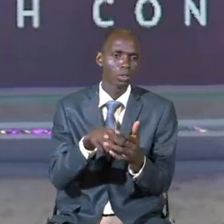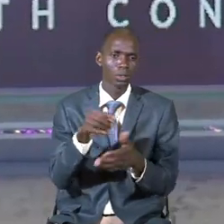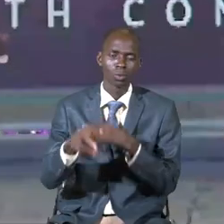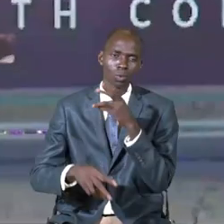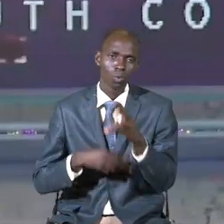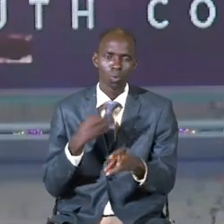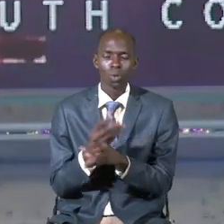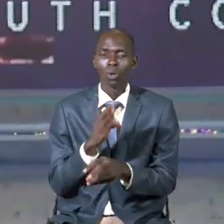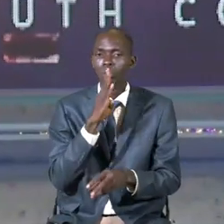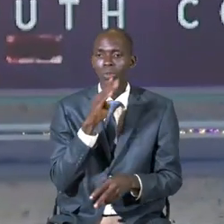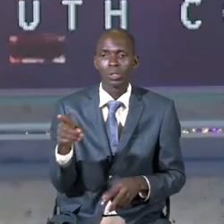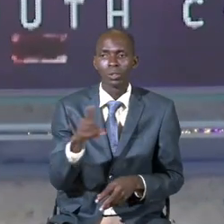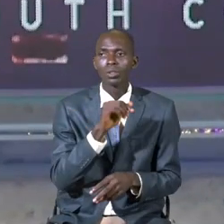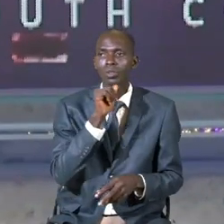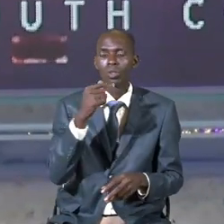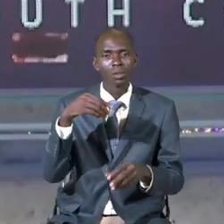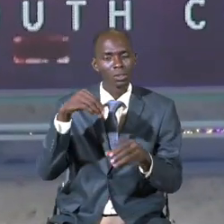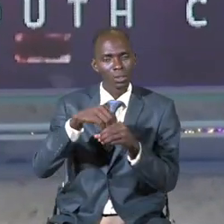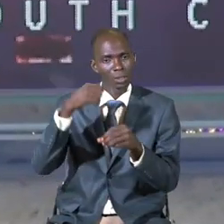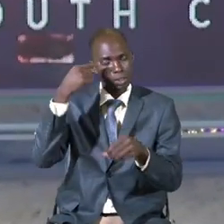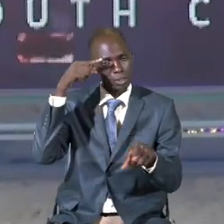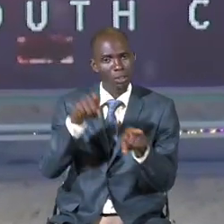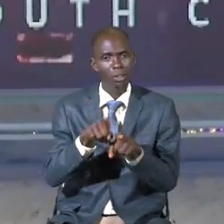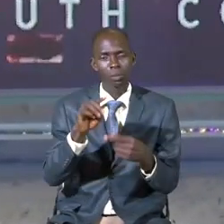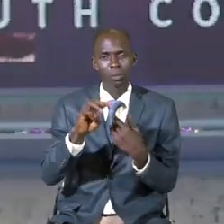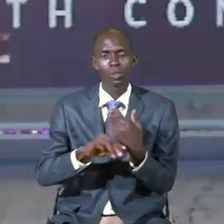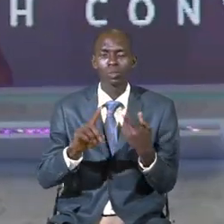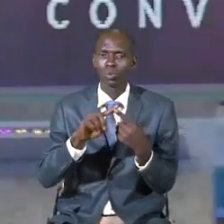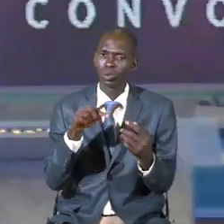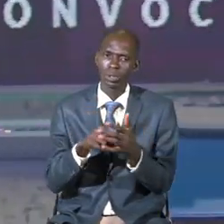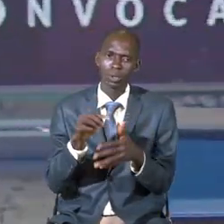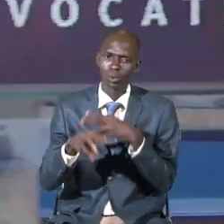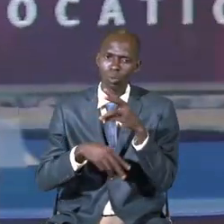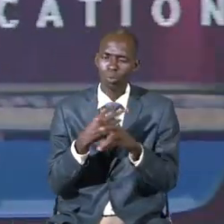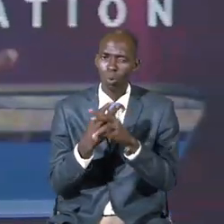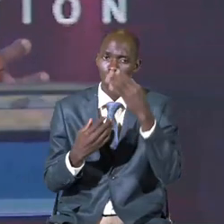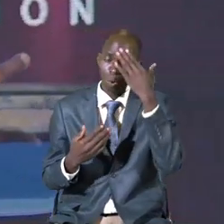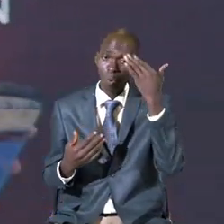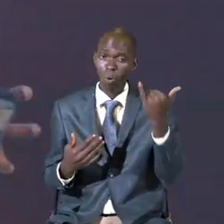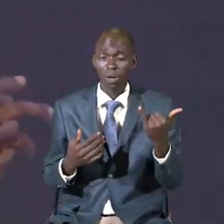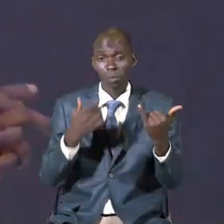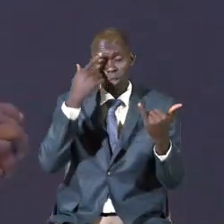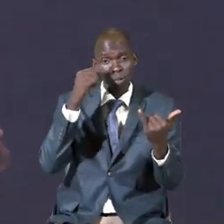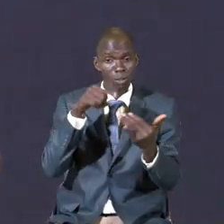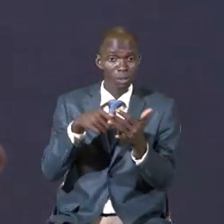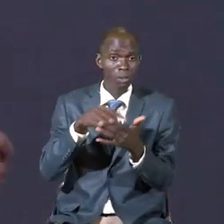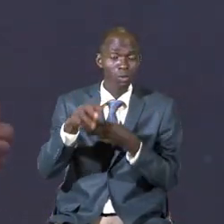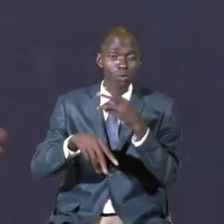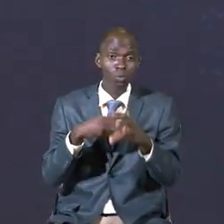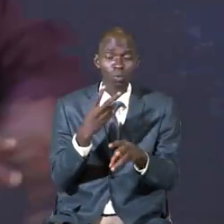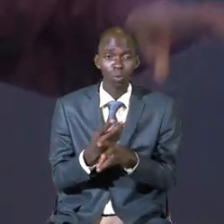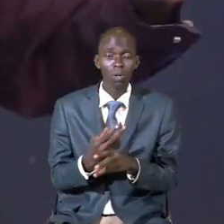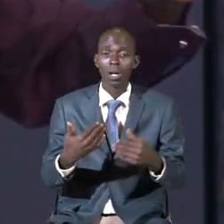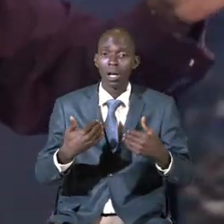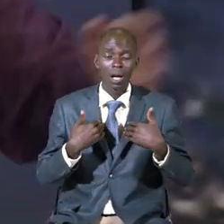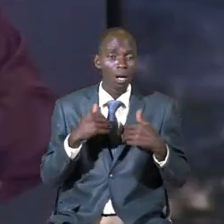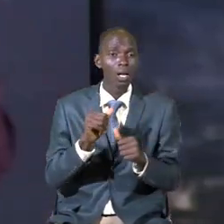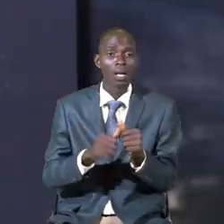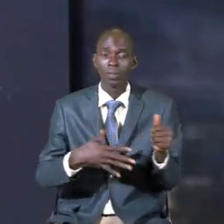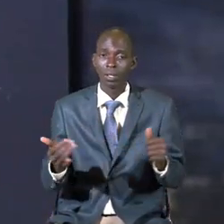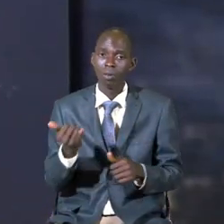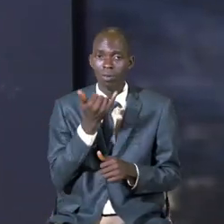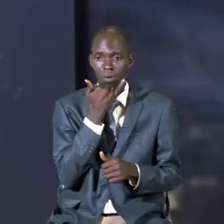conformed to this world why the world has not got it right almost in